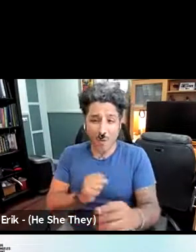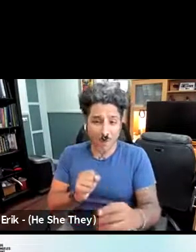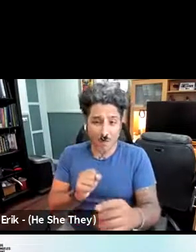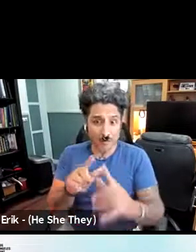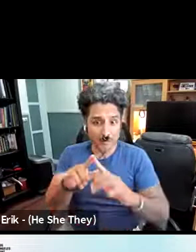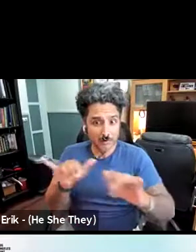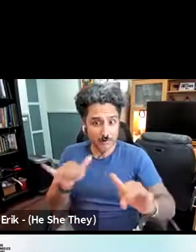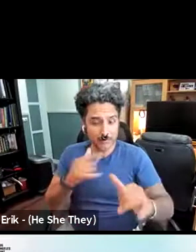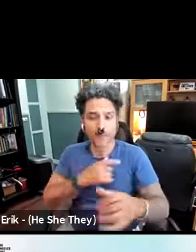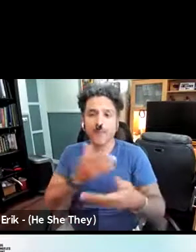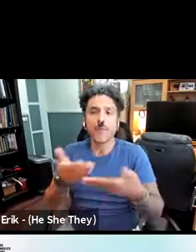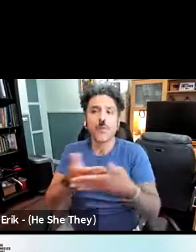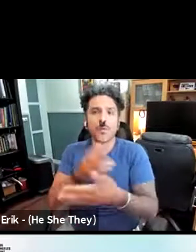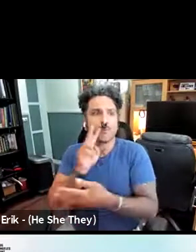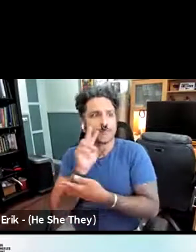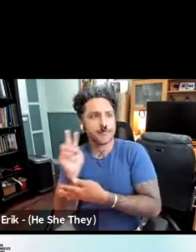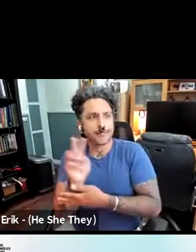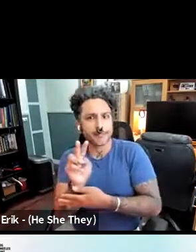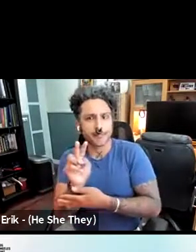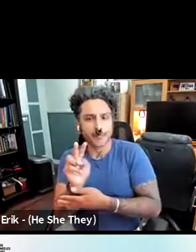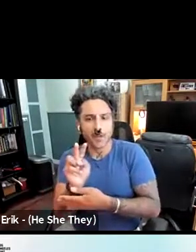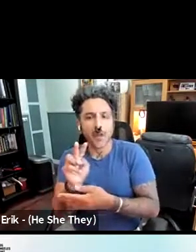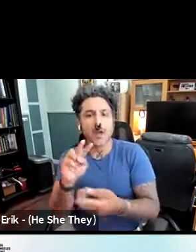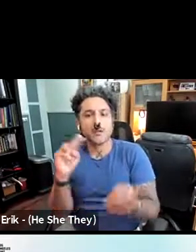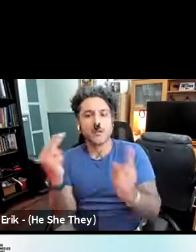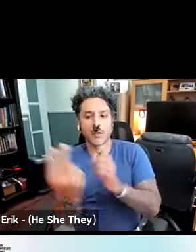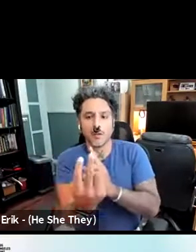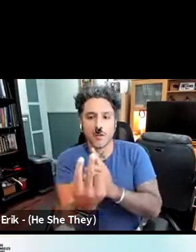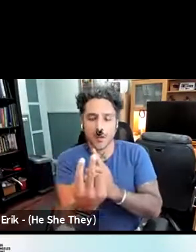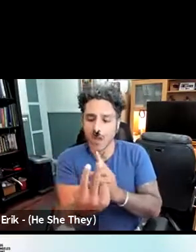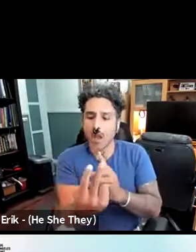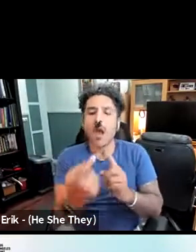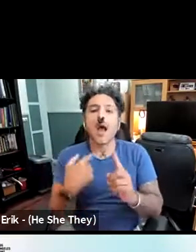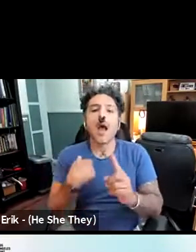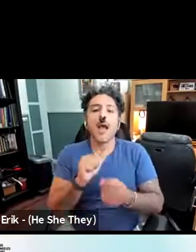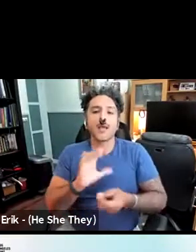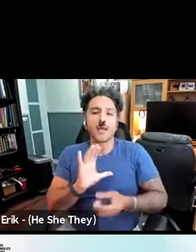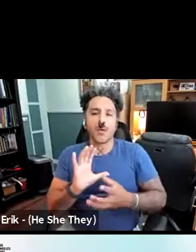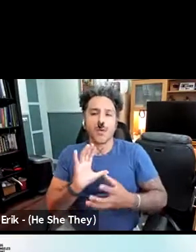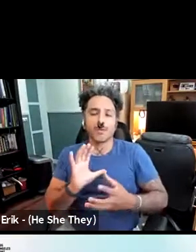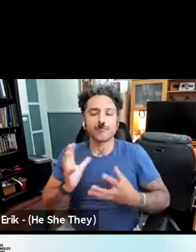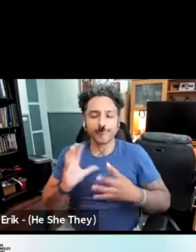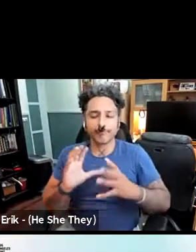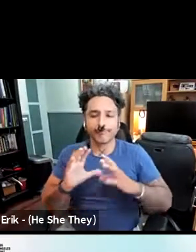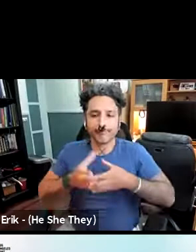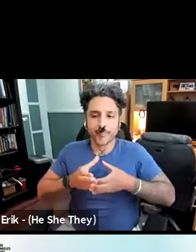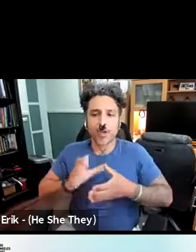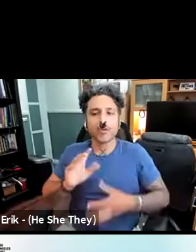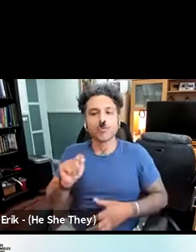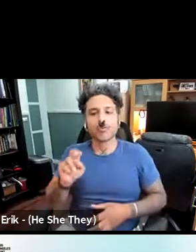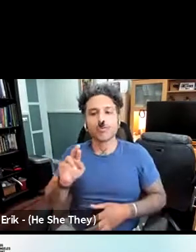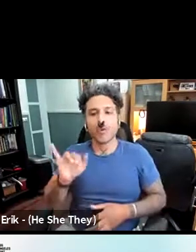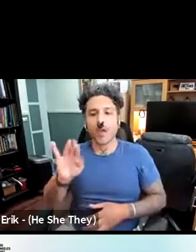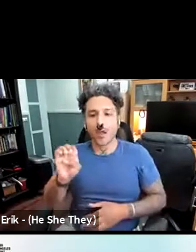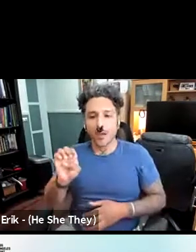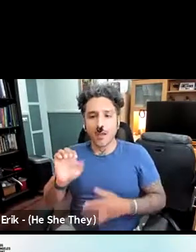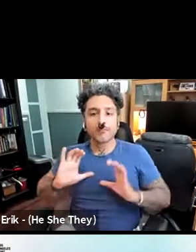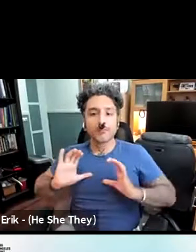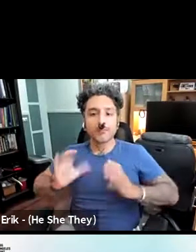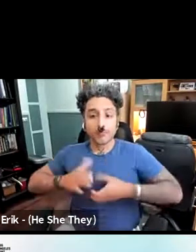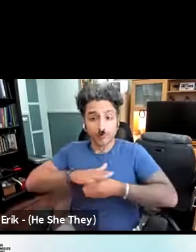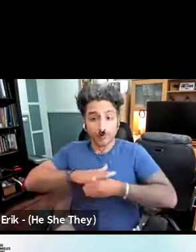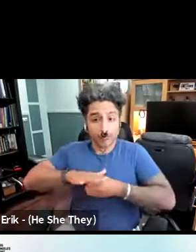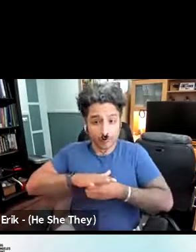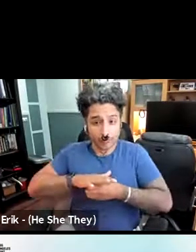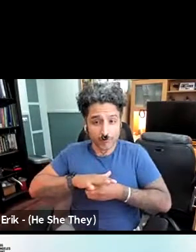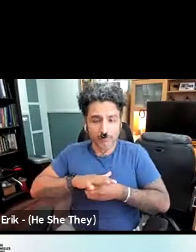this world. And so when I hear mutual aid, I hear tribe, I hear soul tribe. When I hear